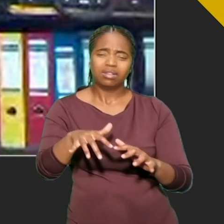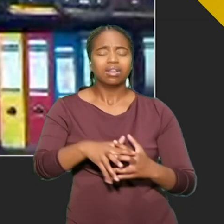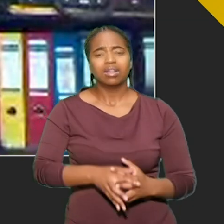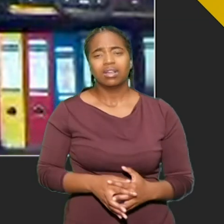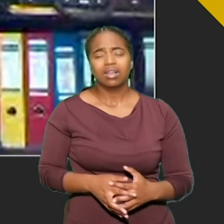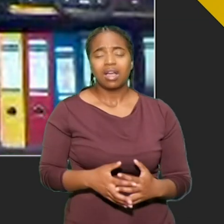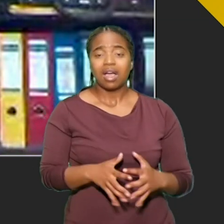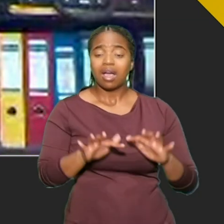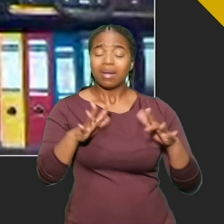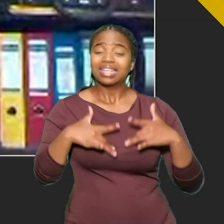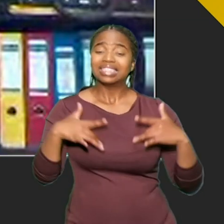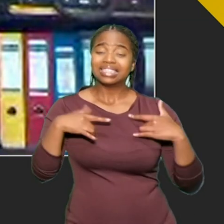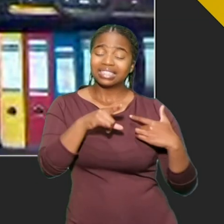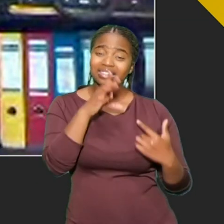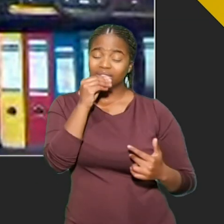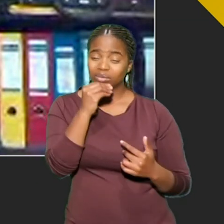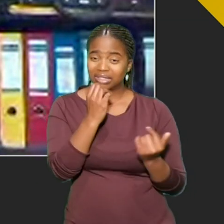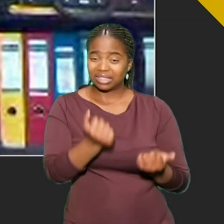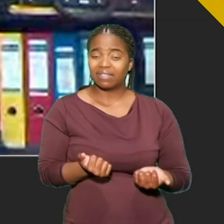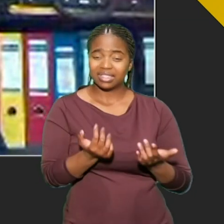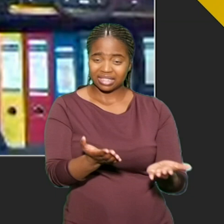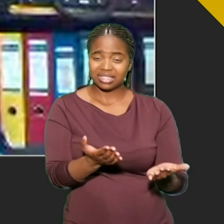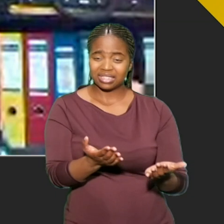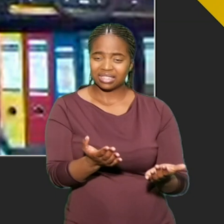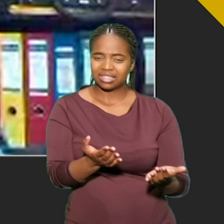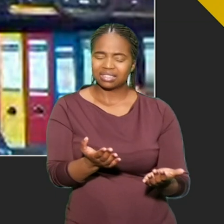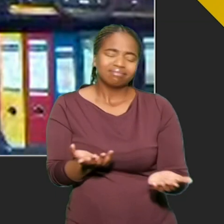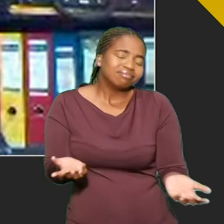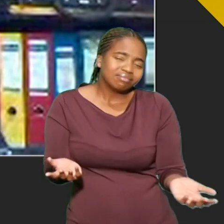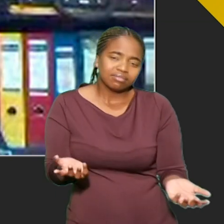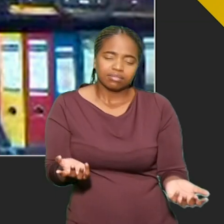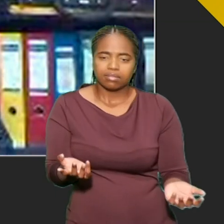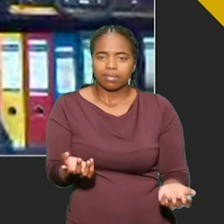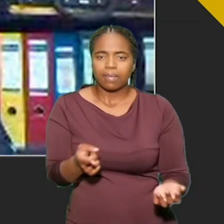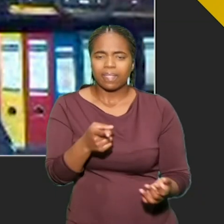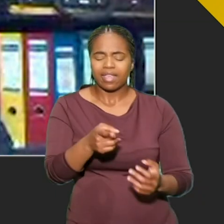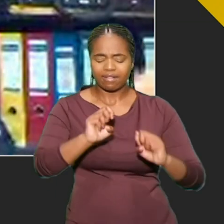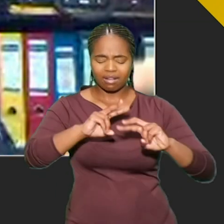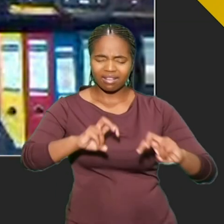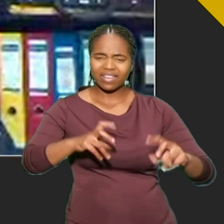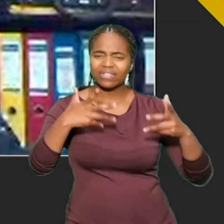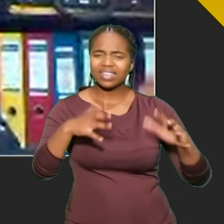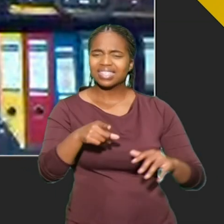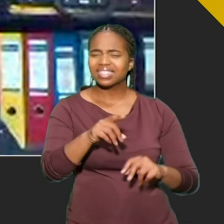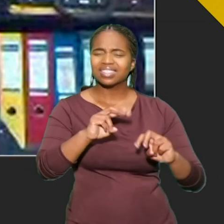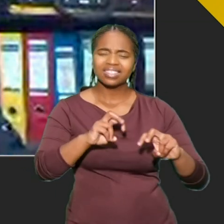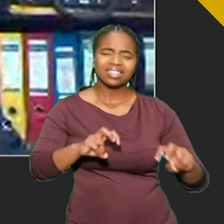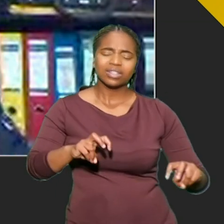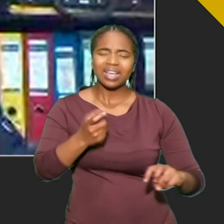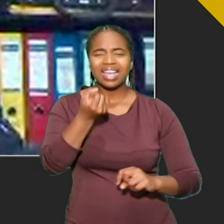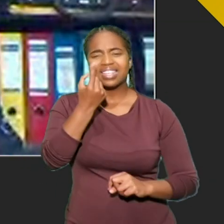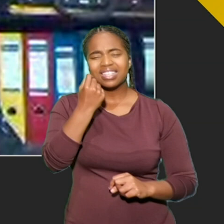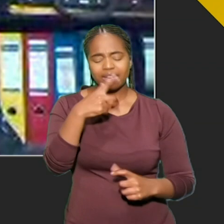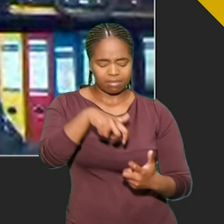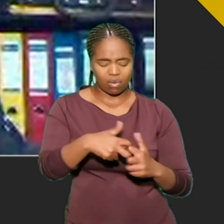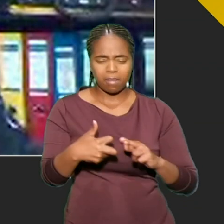So when Abahlali bethetha nge enumeration services, these things have been done, I mean enumeration studies. These studies have been done to understand where